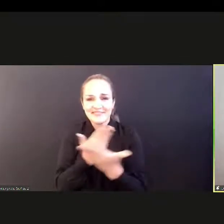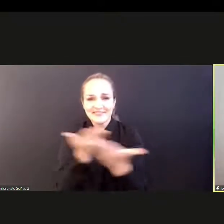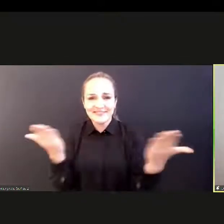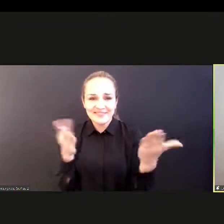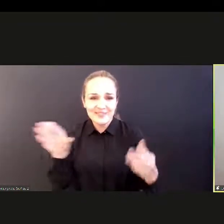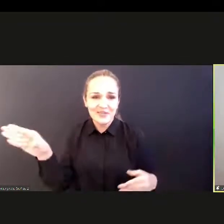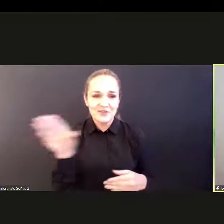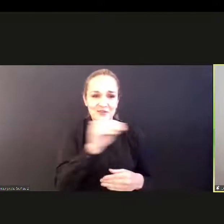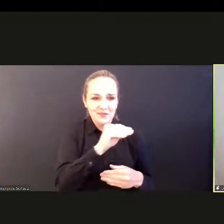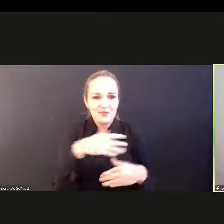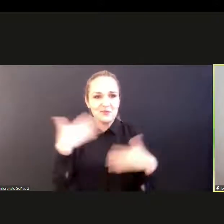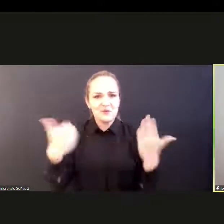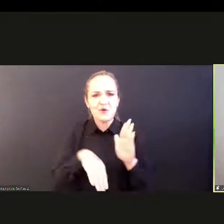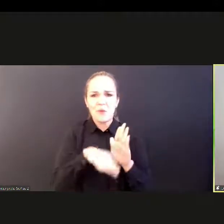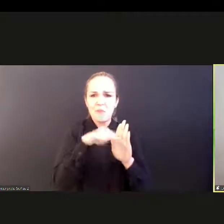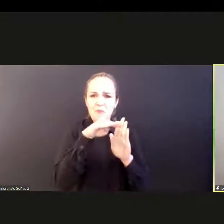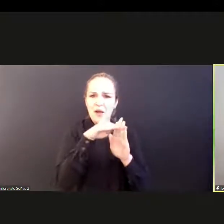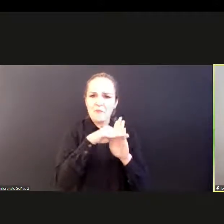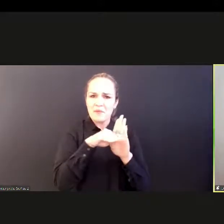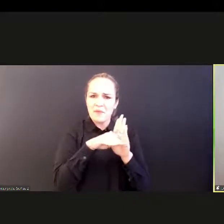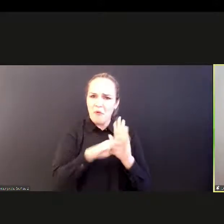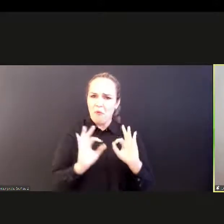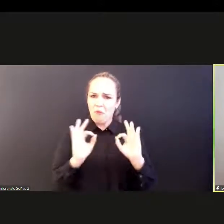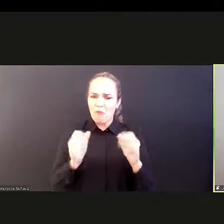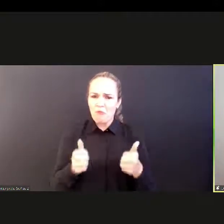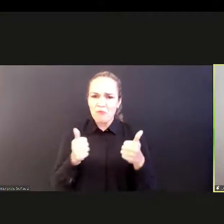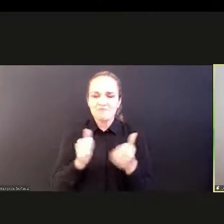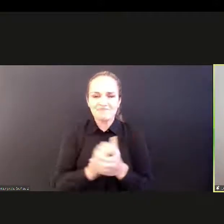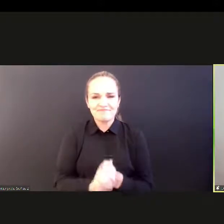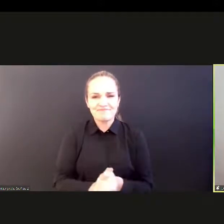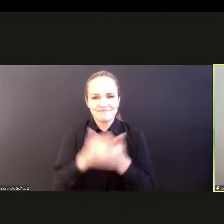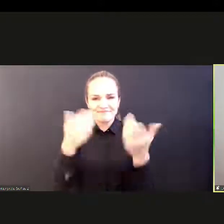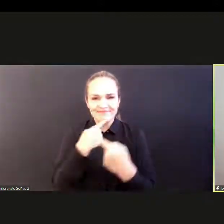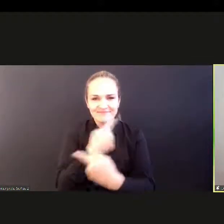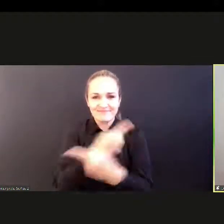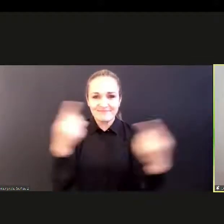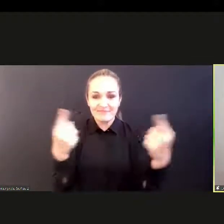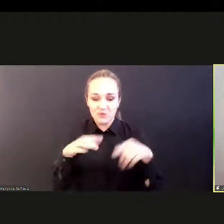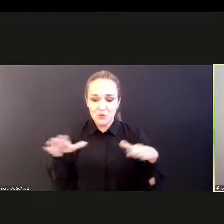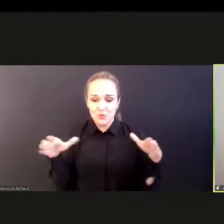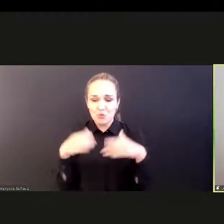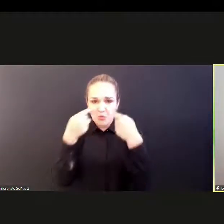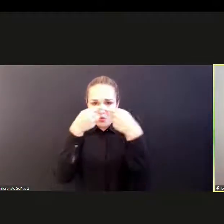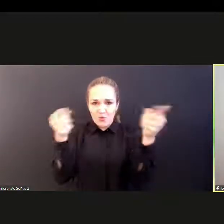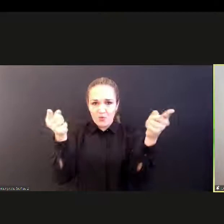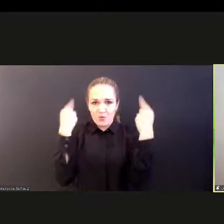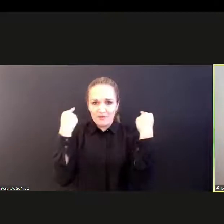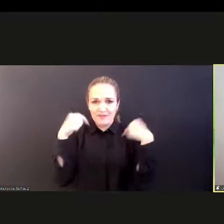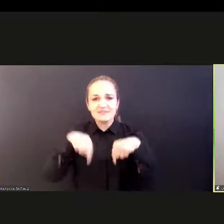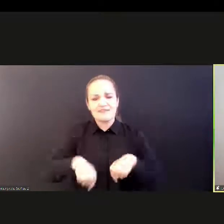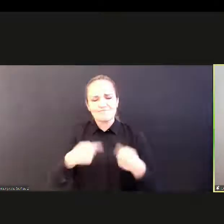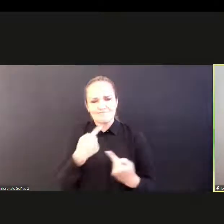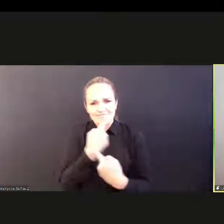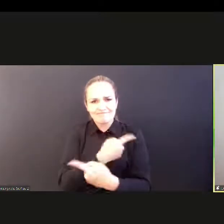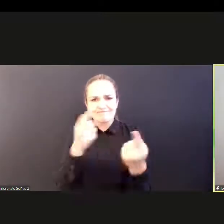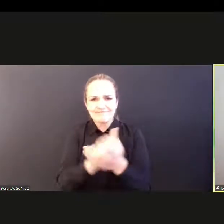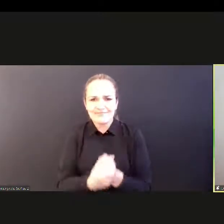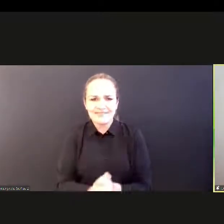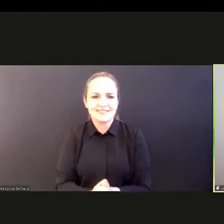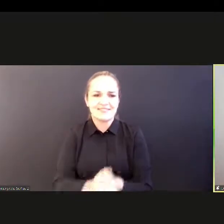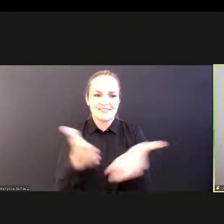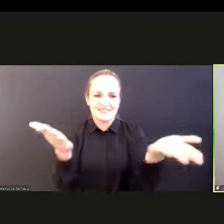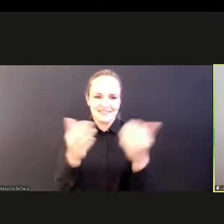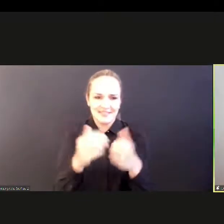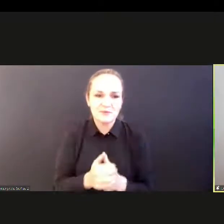the University of the West Indies, how pleased we are to be part of this forum. And before I hand over to the main event, which is